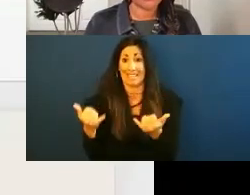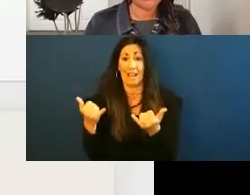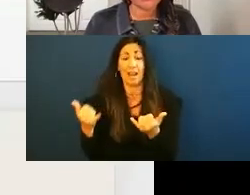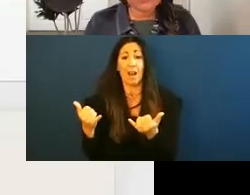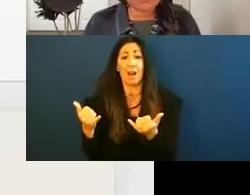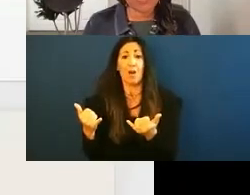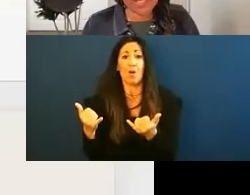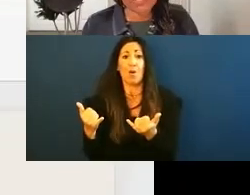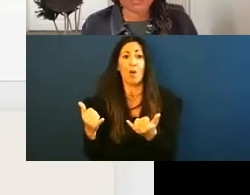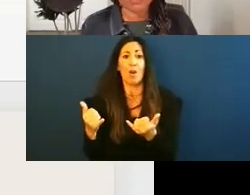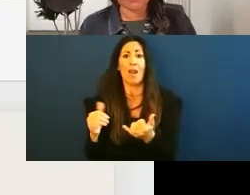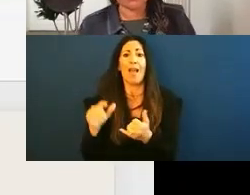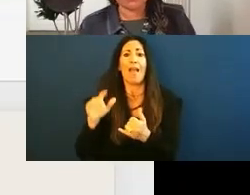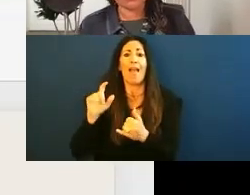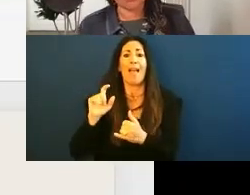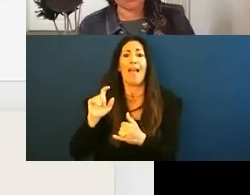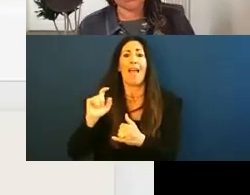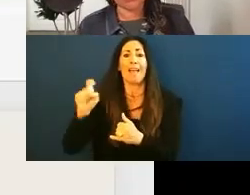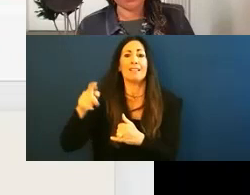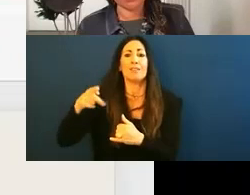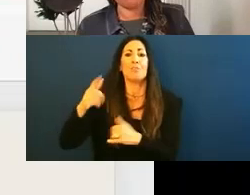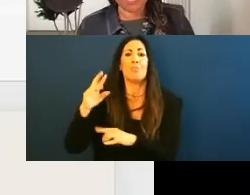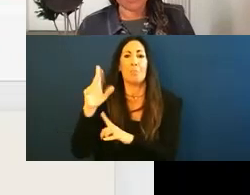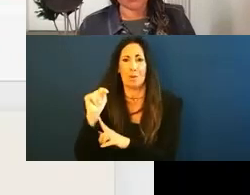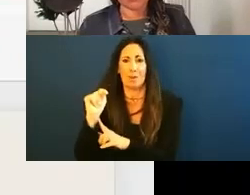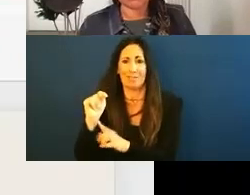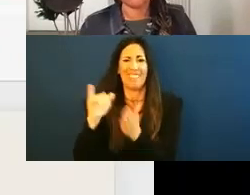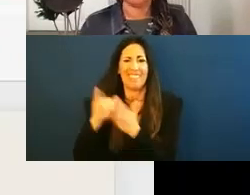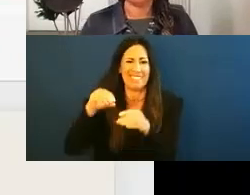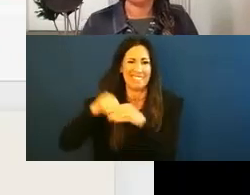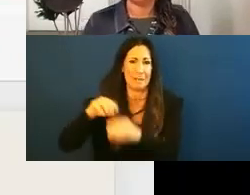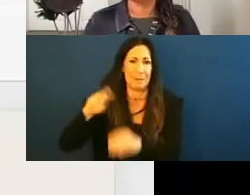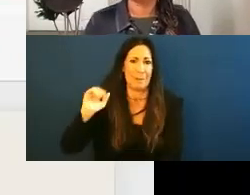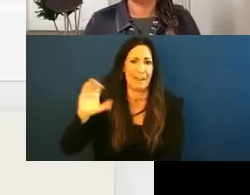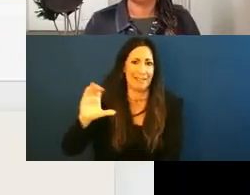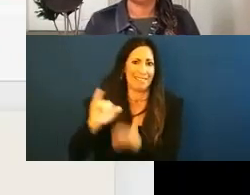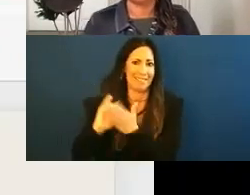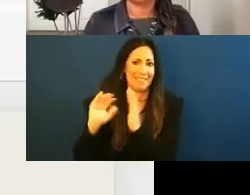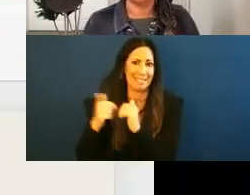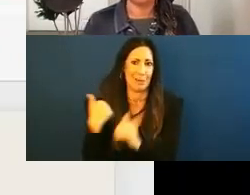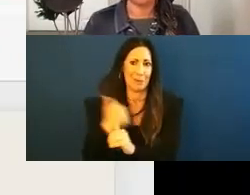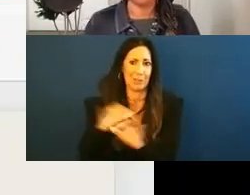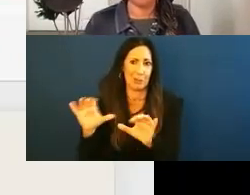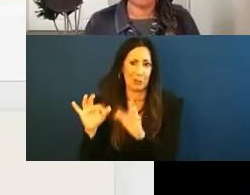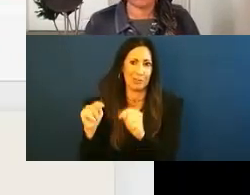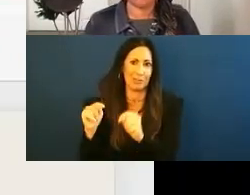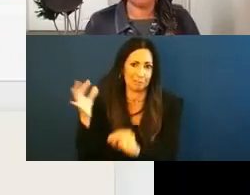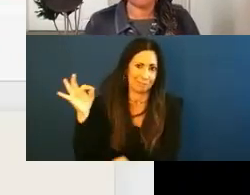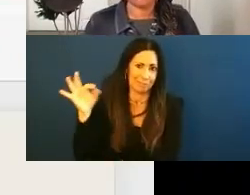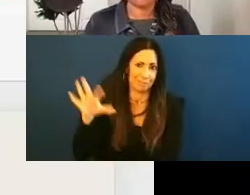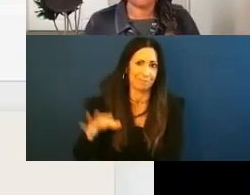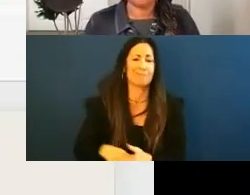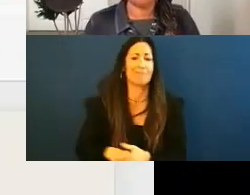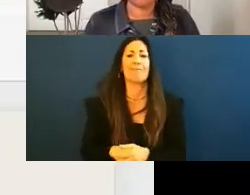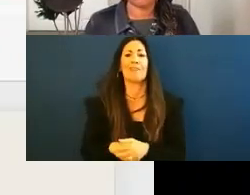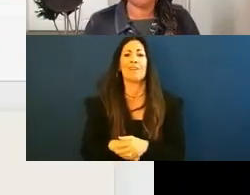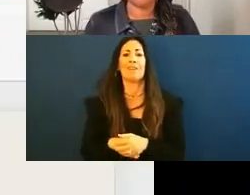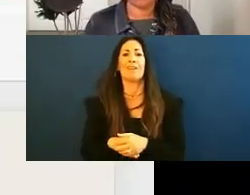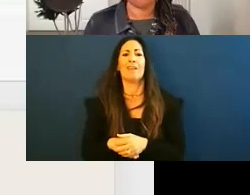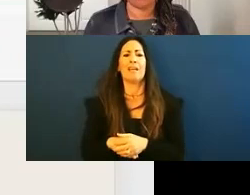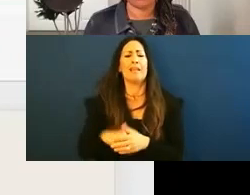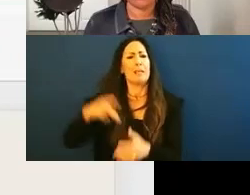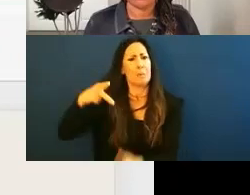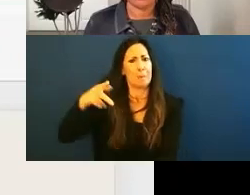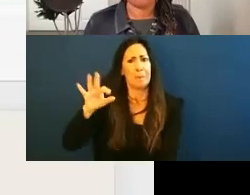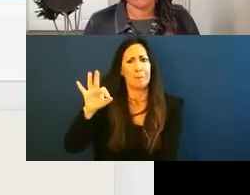want to export it. That's how we do it in Mac. I'm gonna, well, it says PDF. I think that's the PDF is what